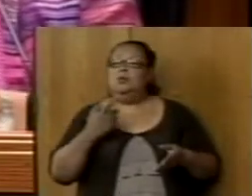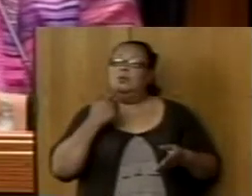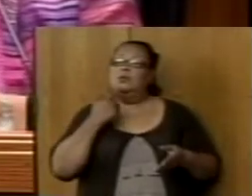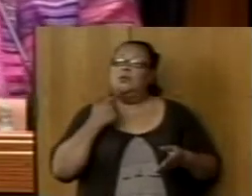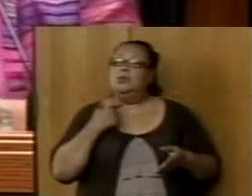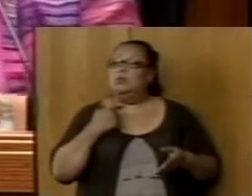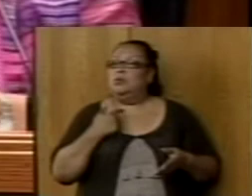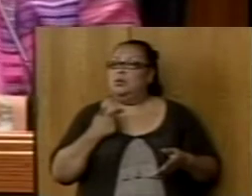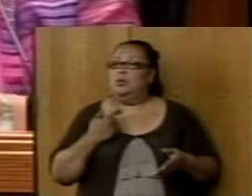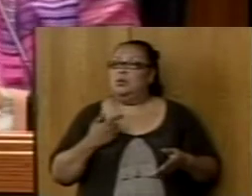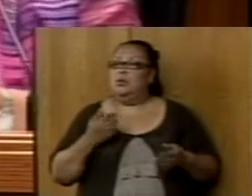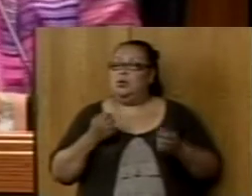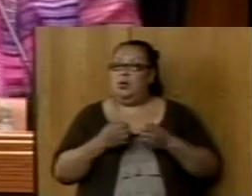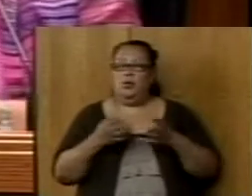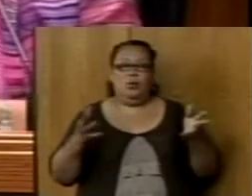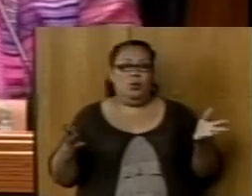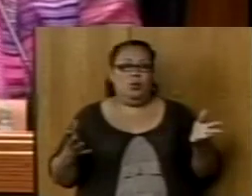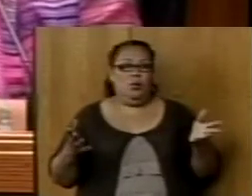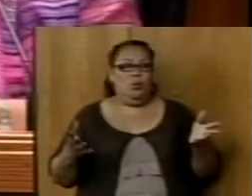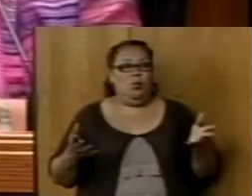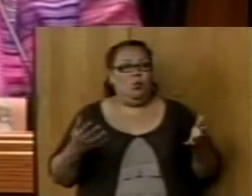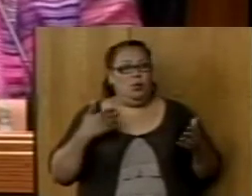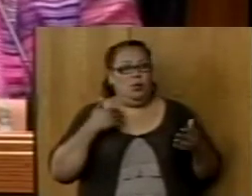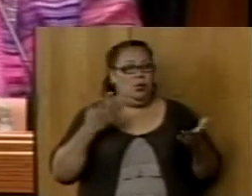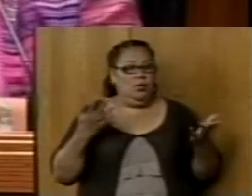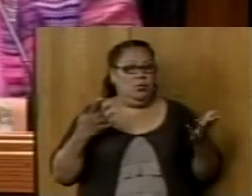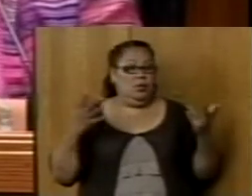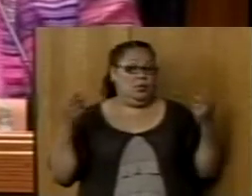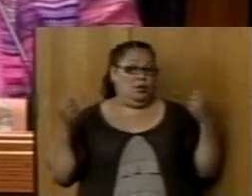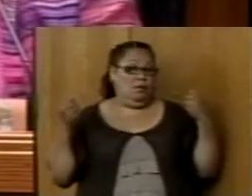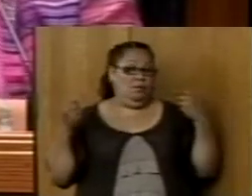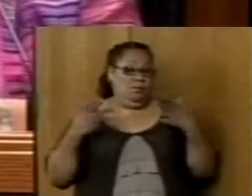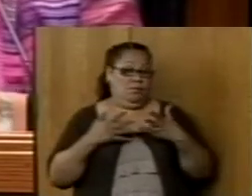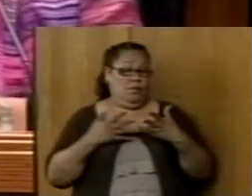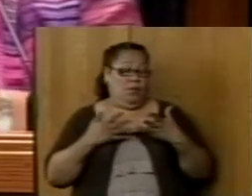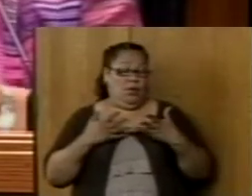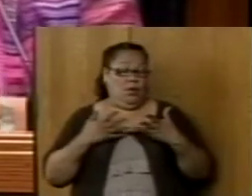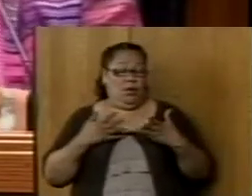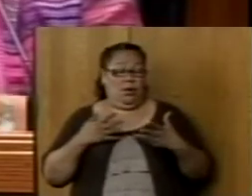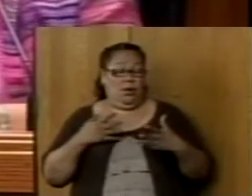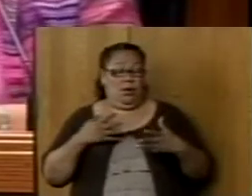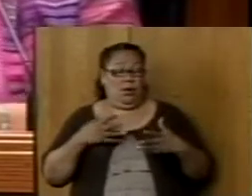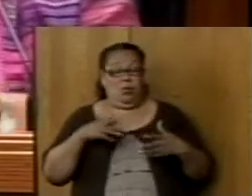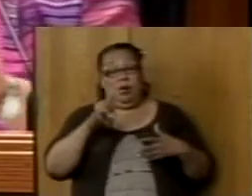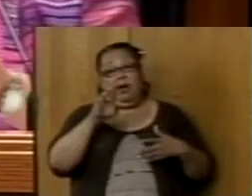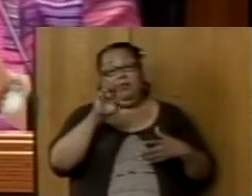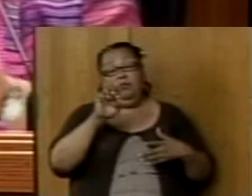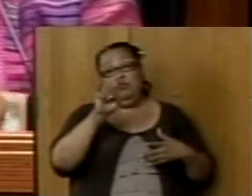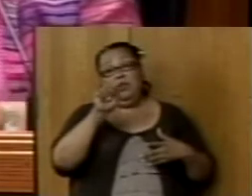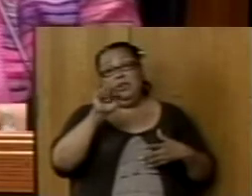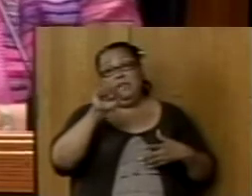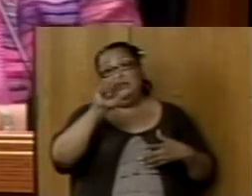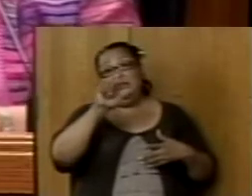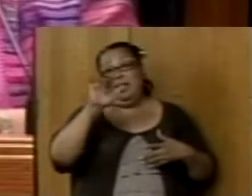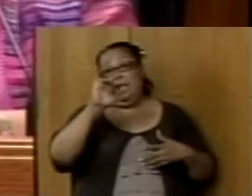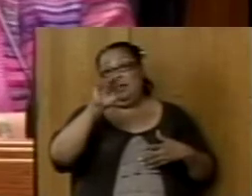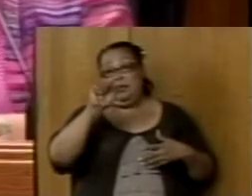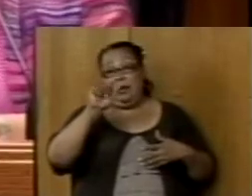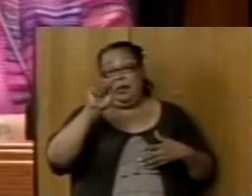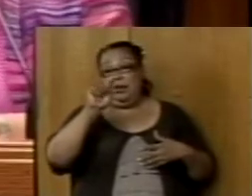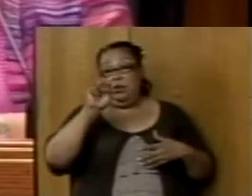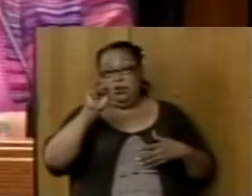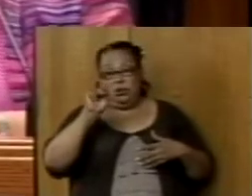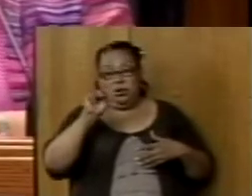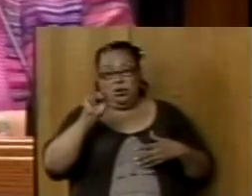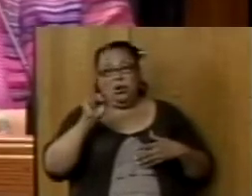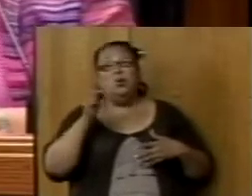you how they feel without fear of retaliation, because, oh boy, that's a big word, we will get a true understanding of how